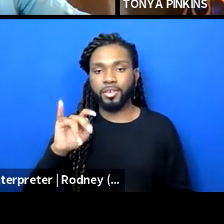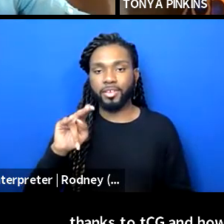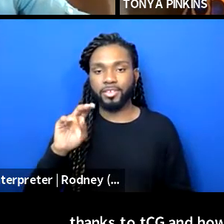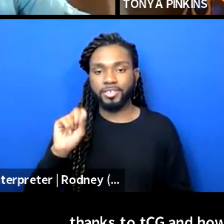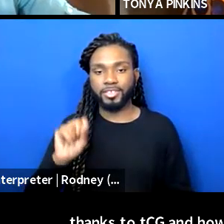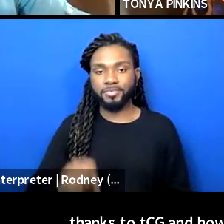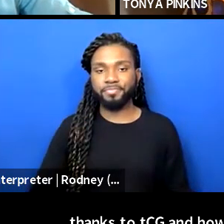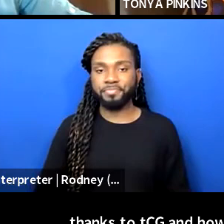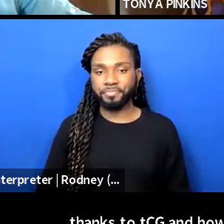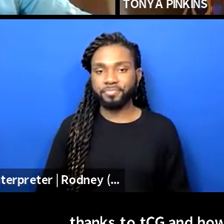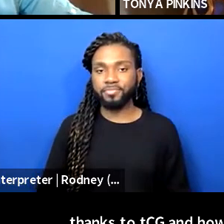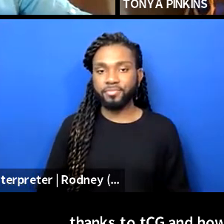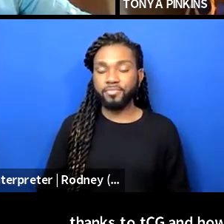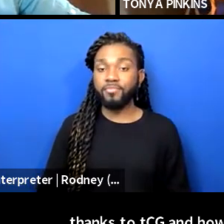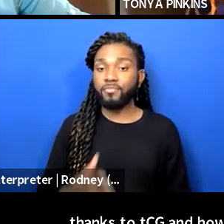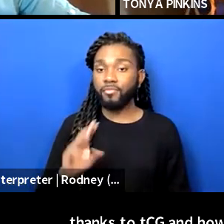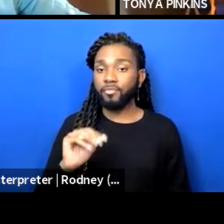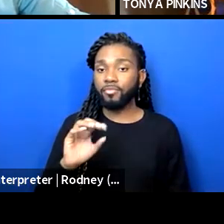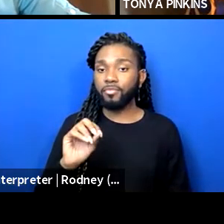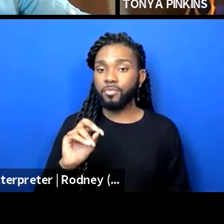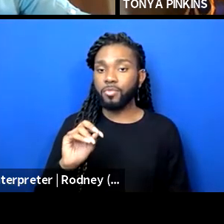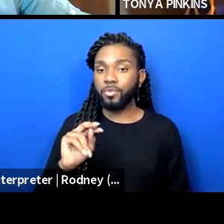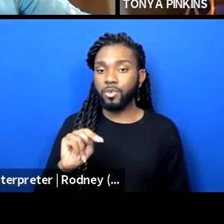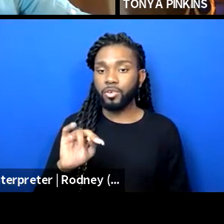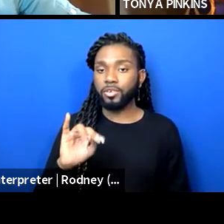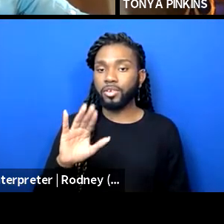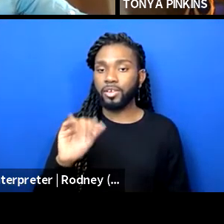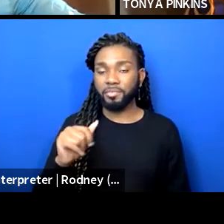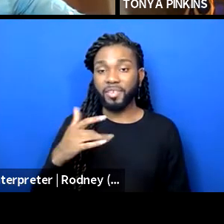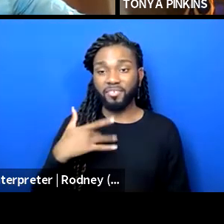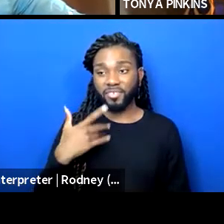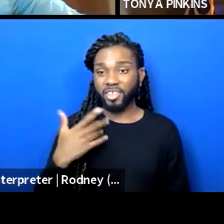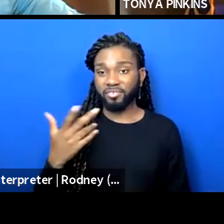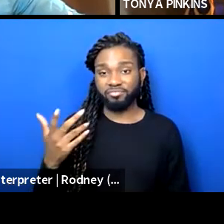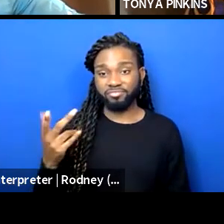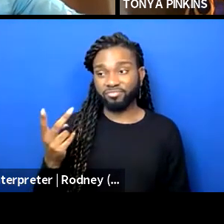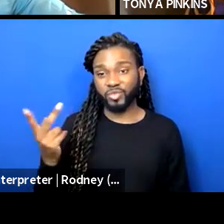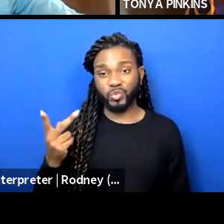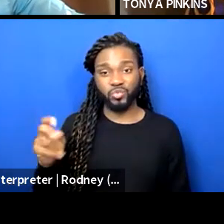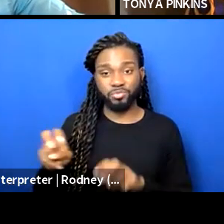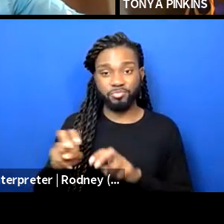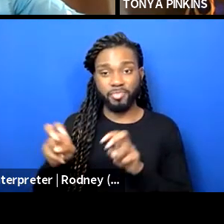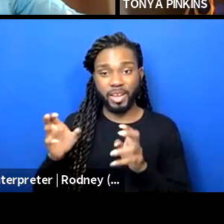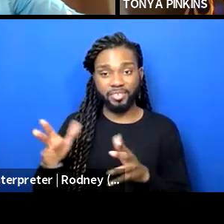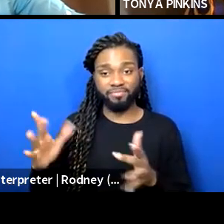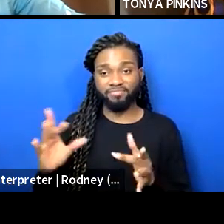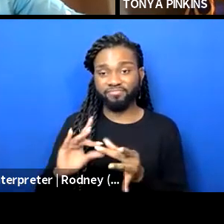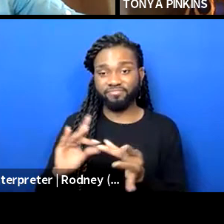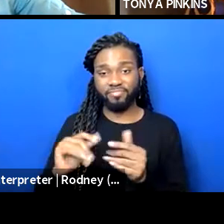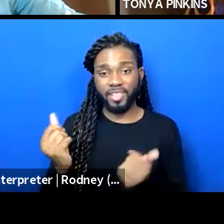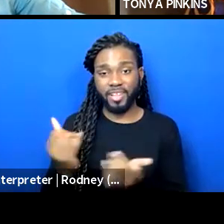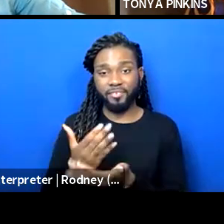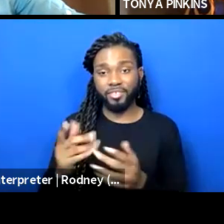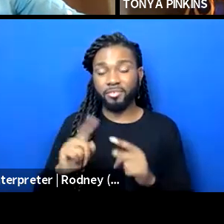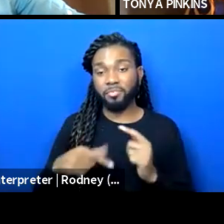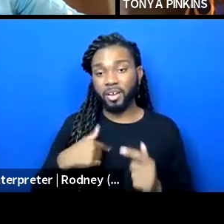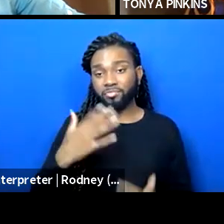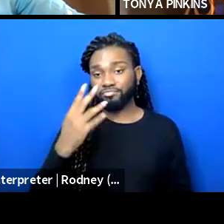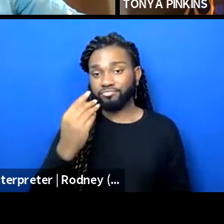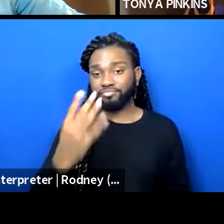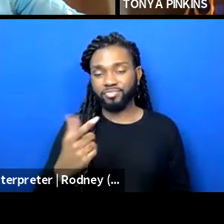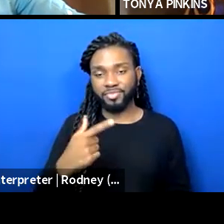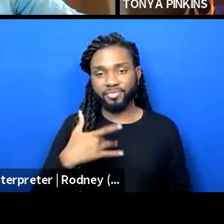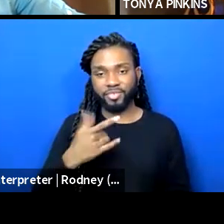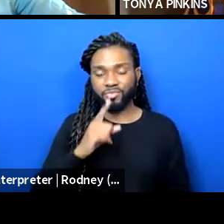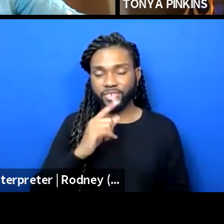Yeah, I think my fellow panelists have said it all. So all I will say is I have so much gratitude for being